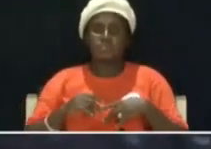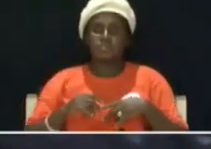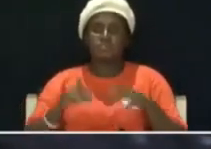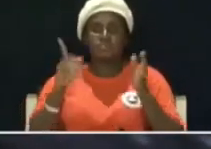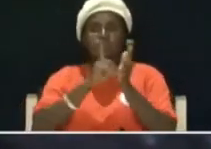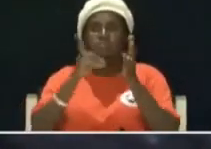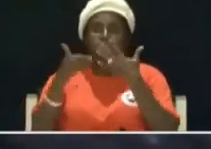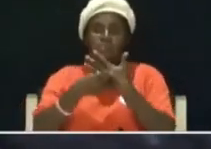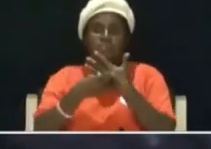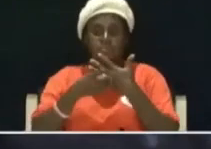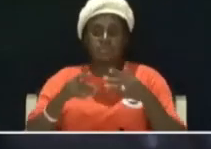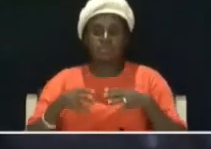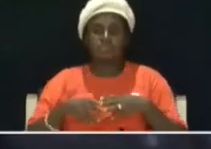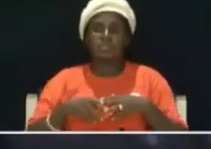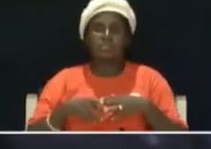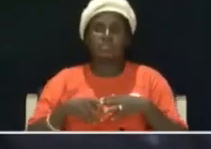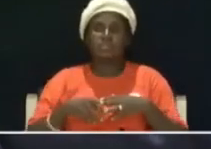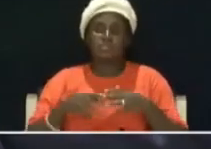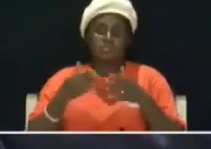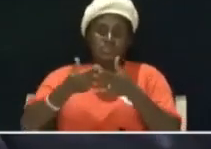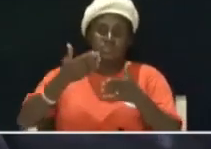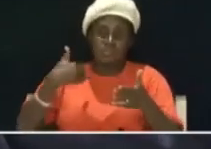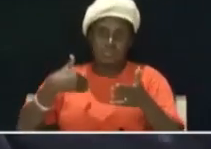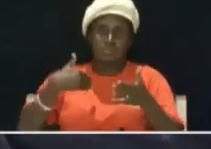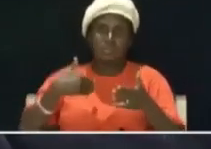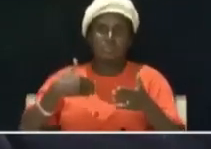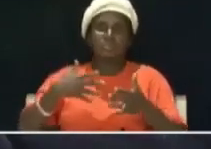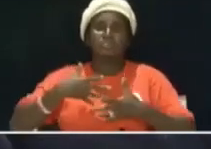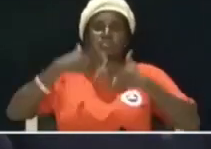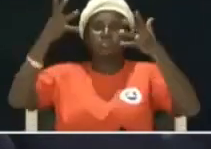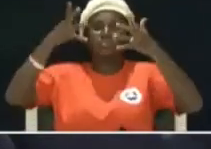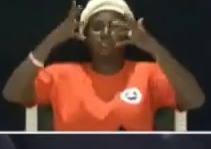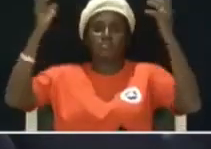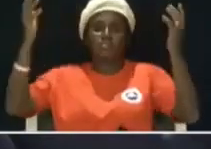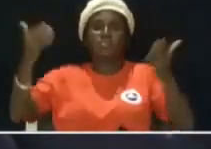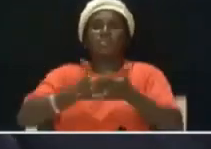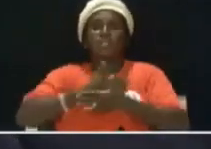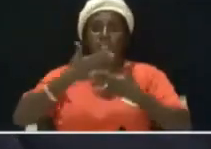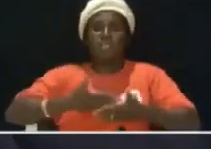December, before we came Happy New Year.